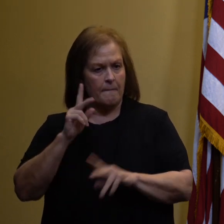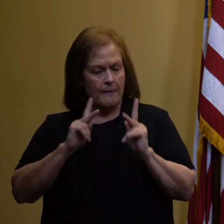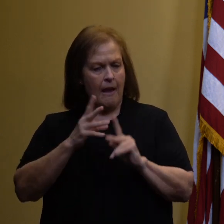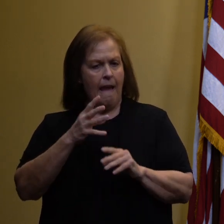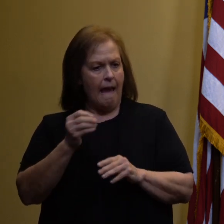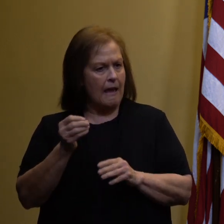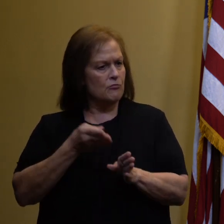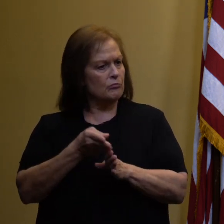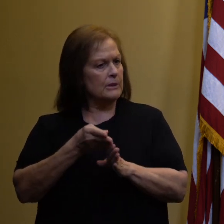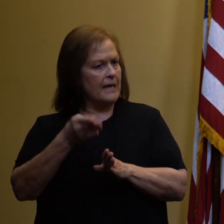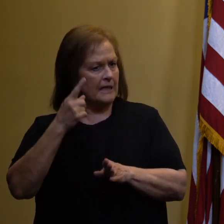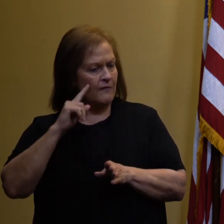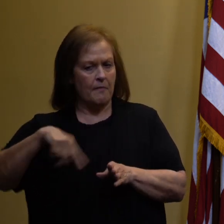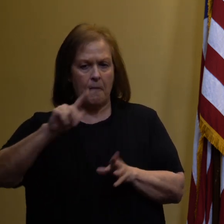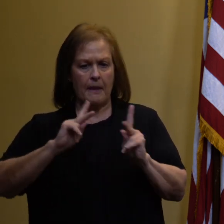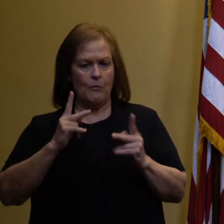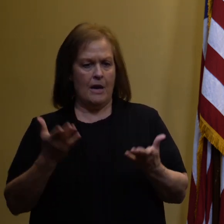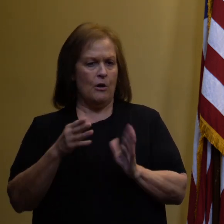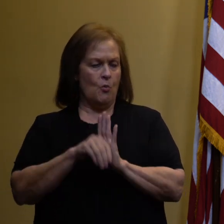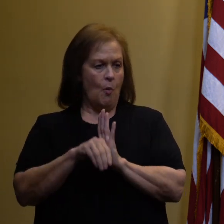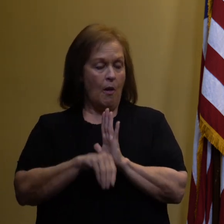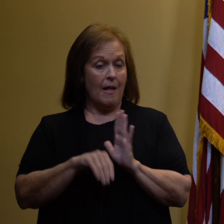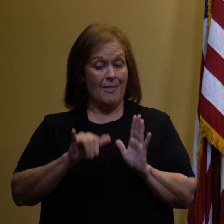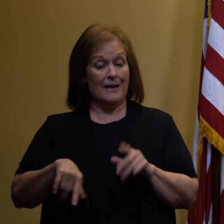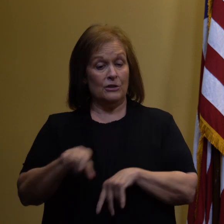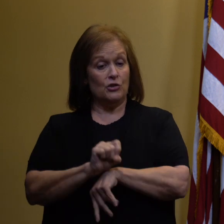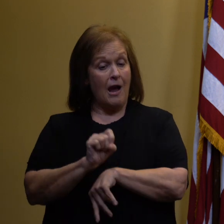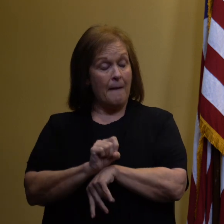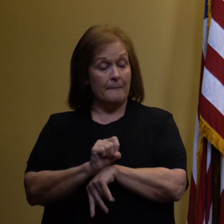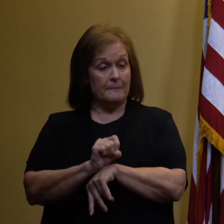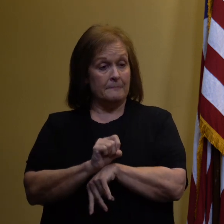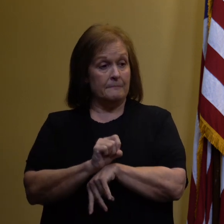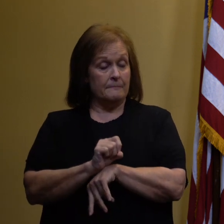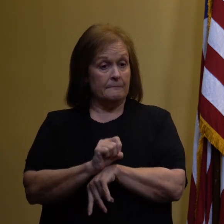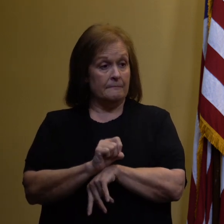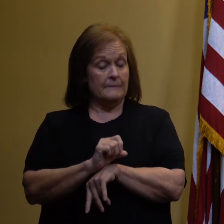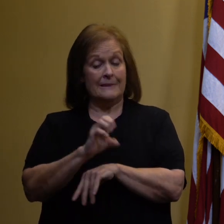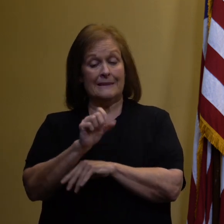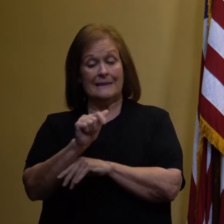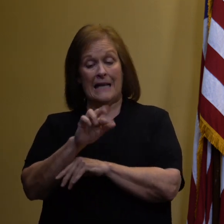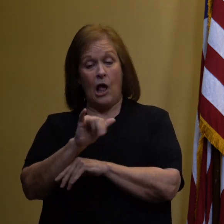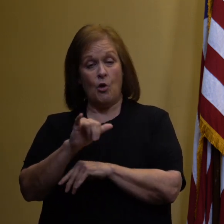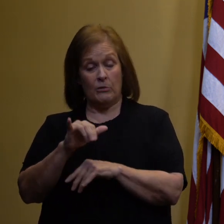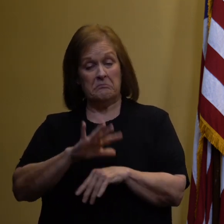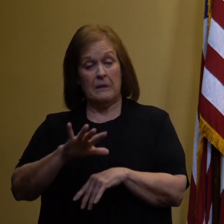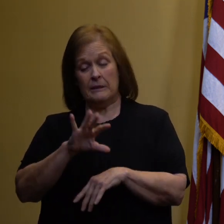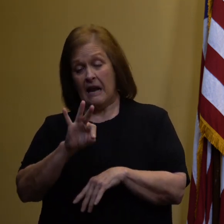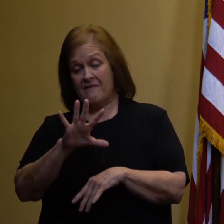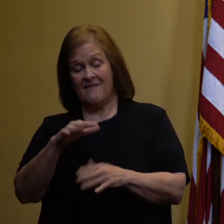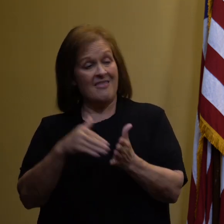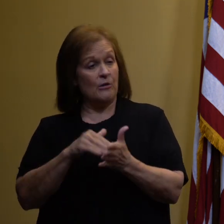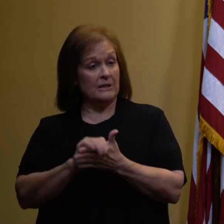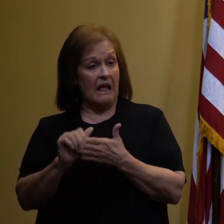careers right here in the city of New Orleans. These jobs, the minimum salary is